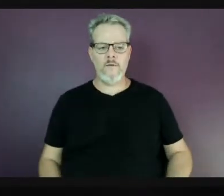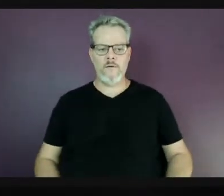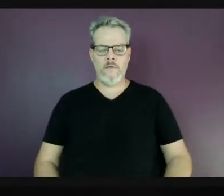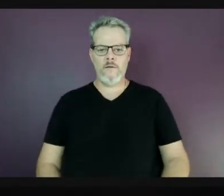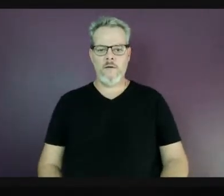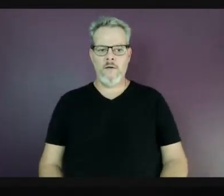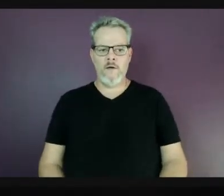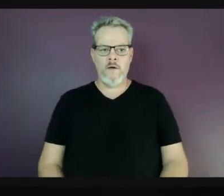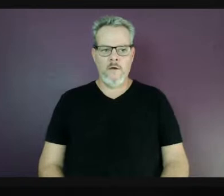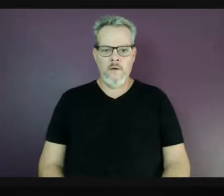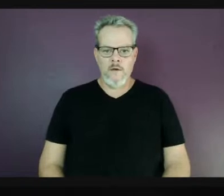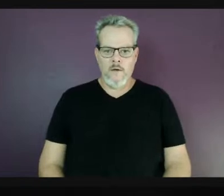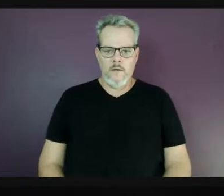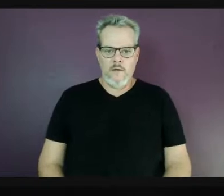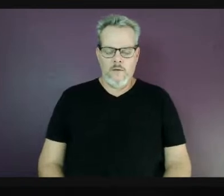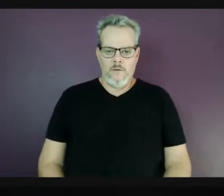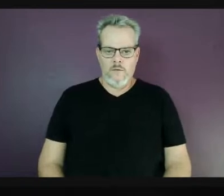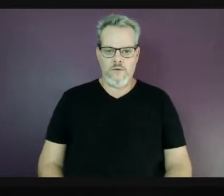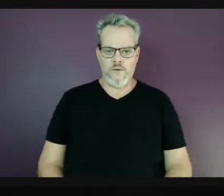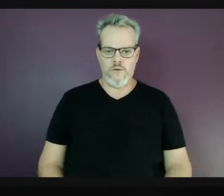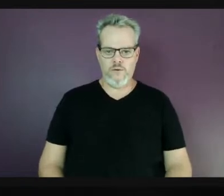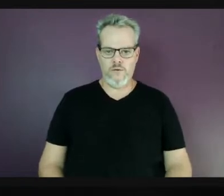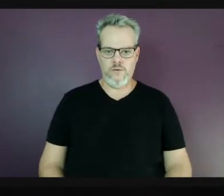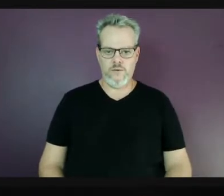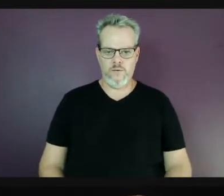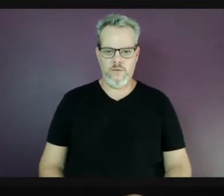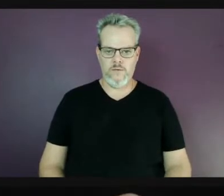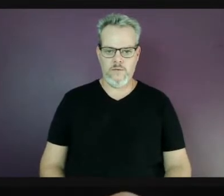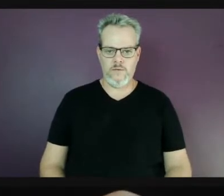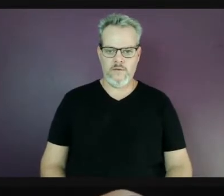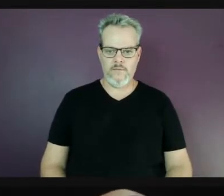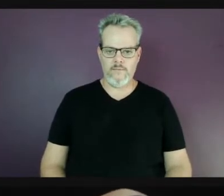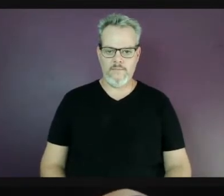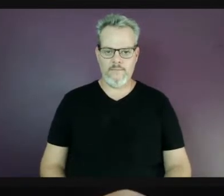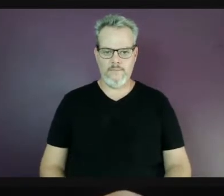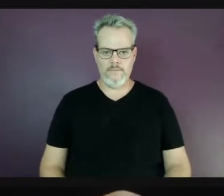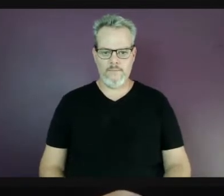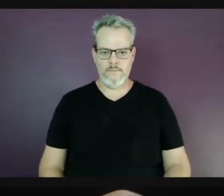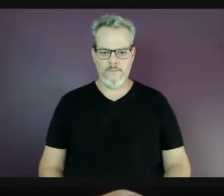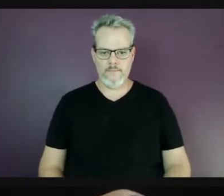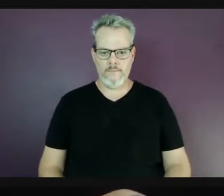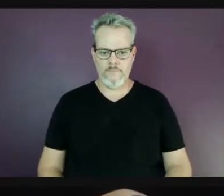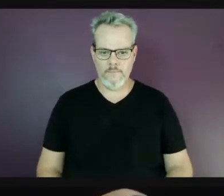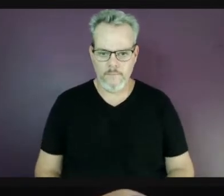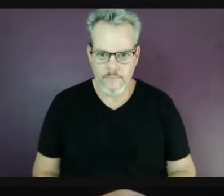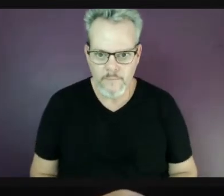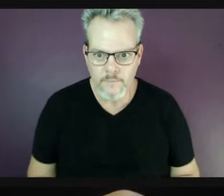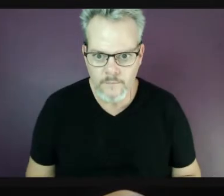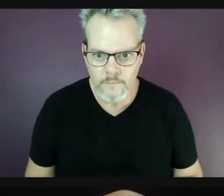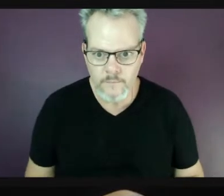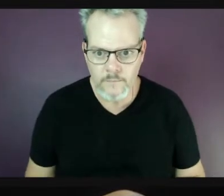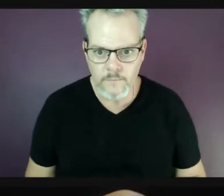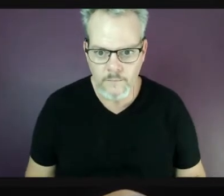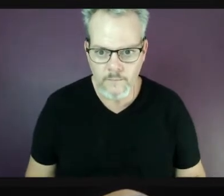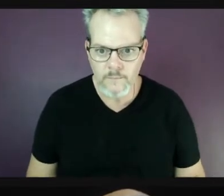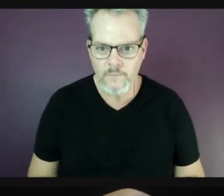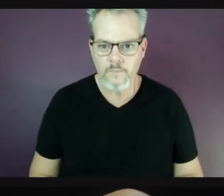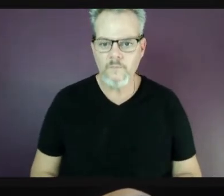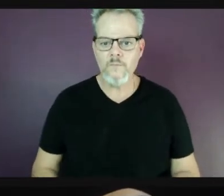Looking in cross-section, this map over here, let's pull it back up, has an A and a B over